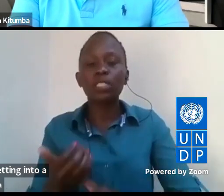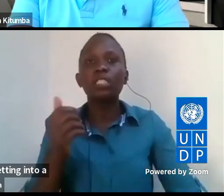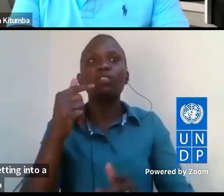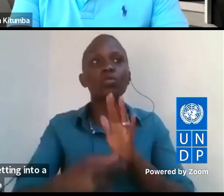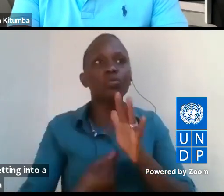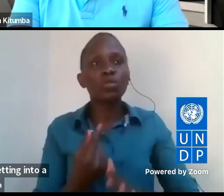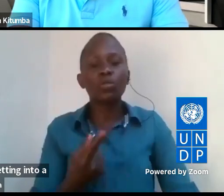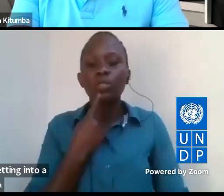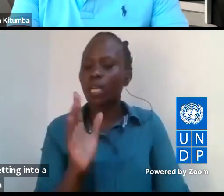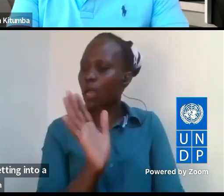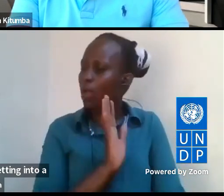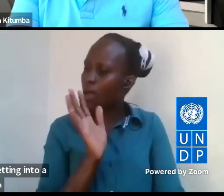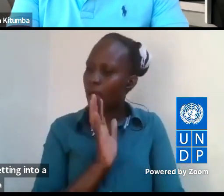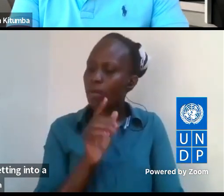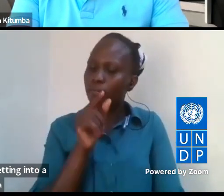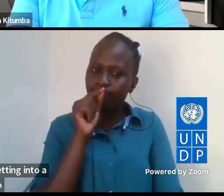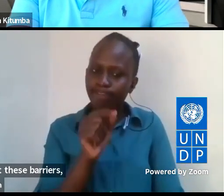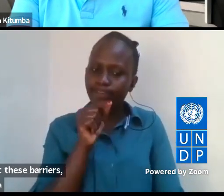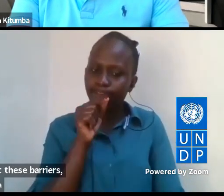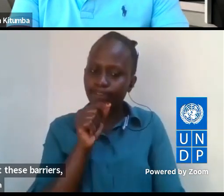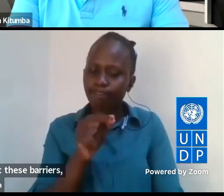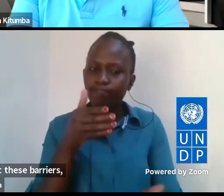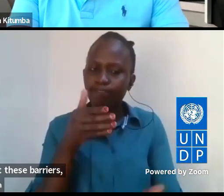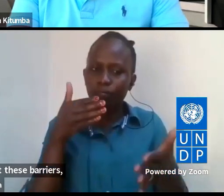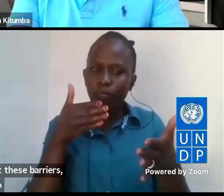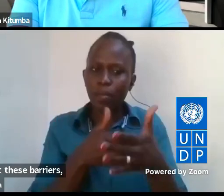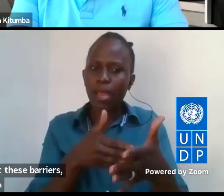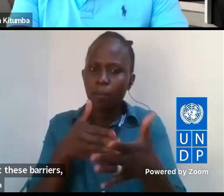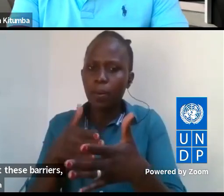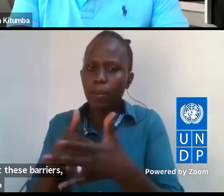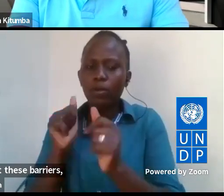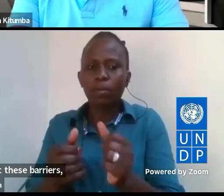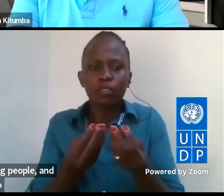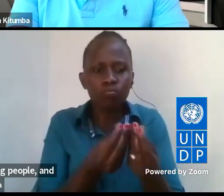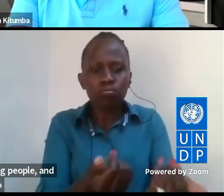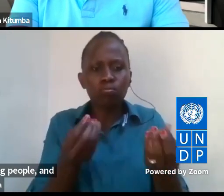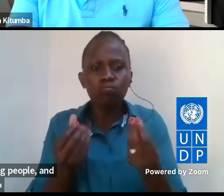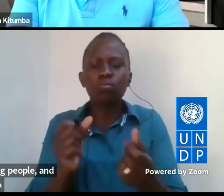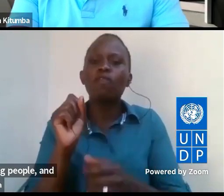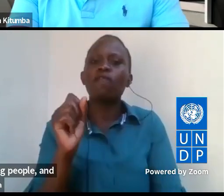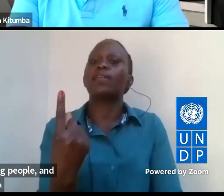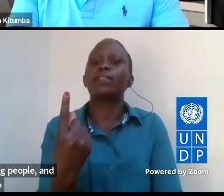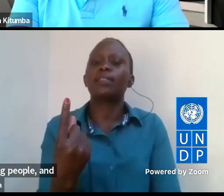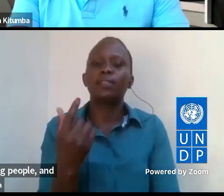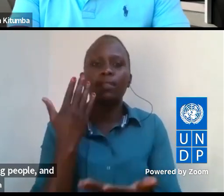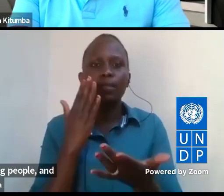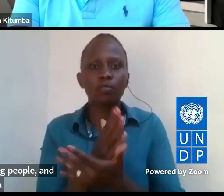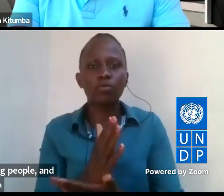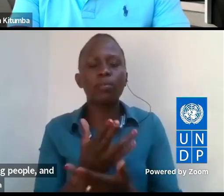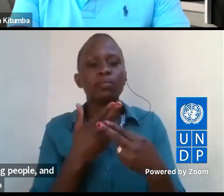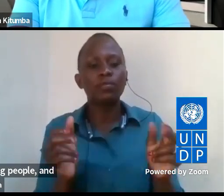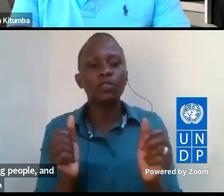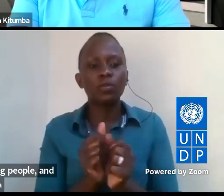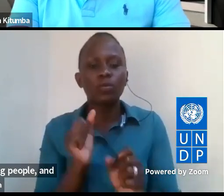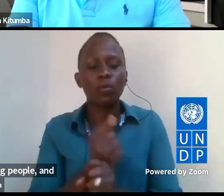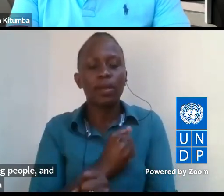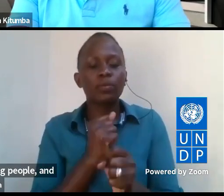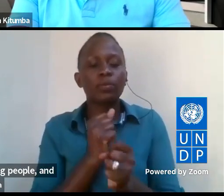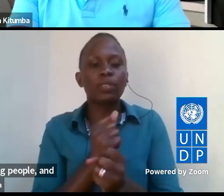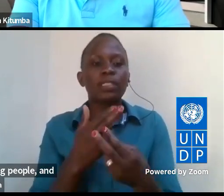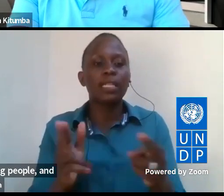no. These barriers, we need to remove them for our young people. And working with startups, often there is no, you don't even